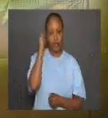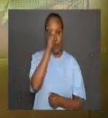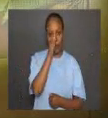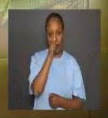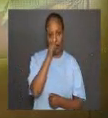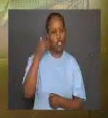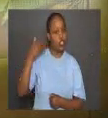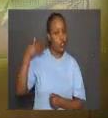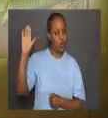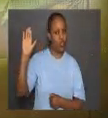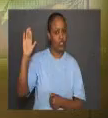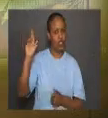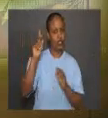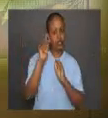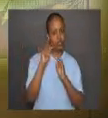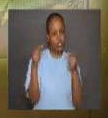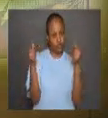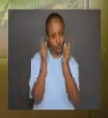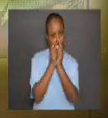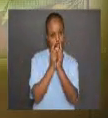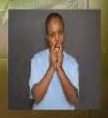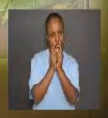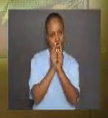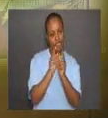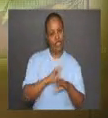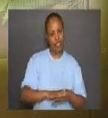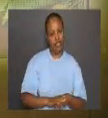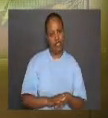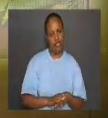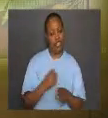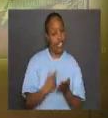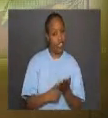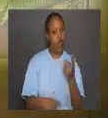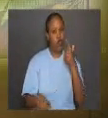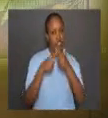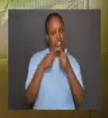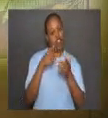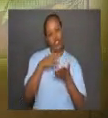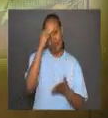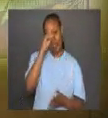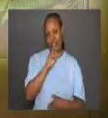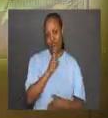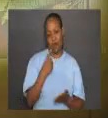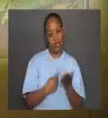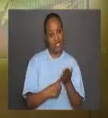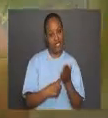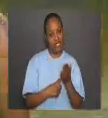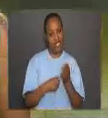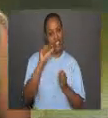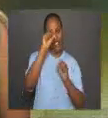Ethiopian foreign relations. This is our second lesson on this